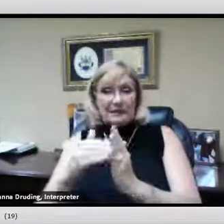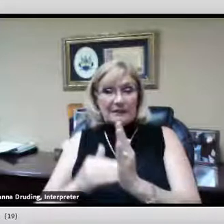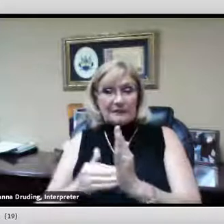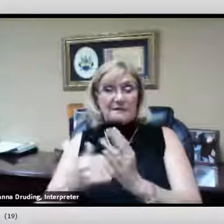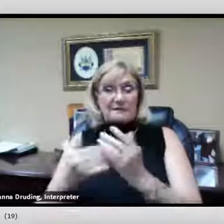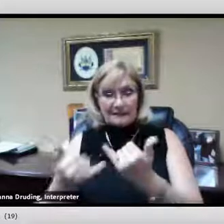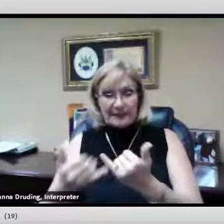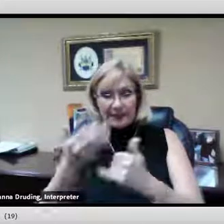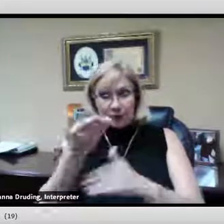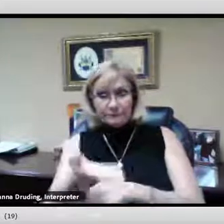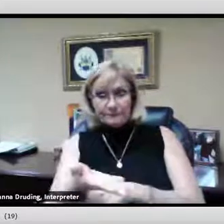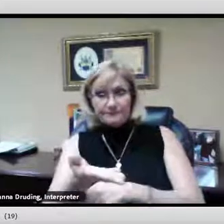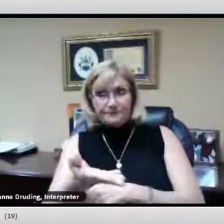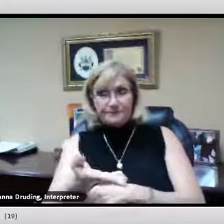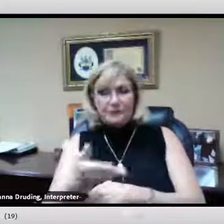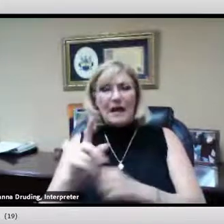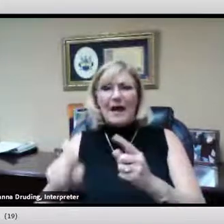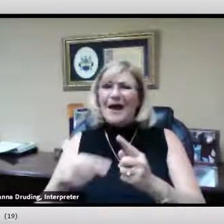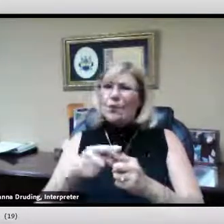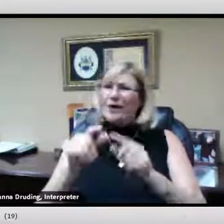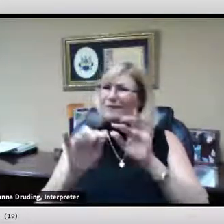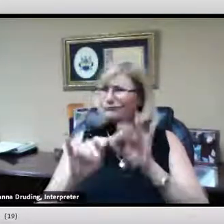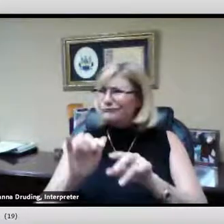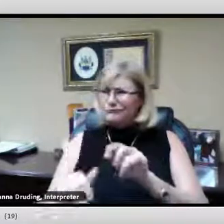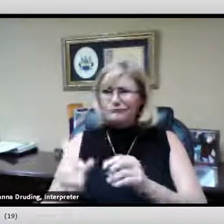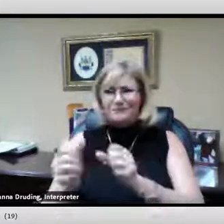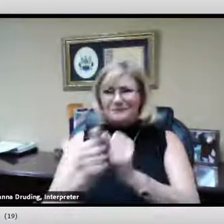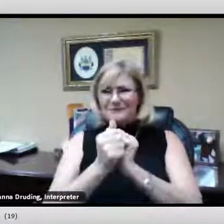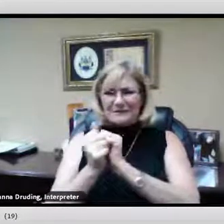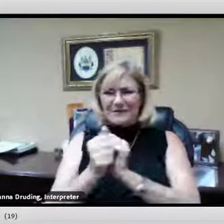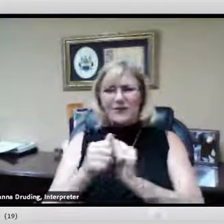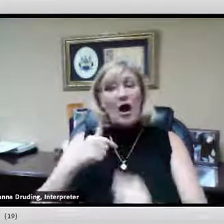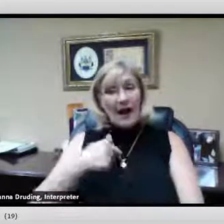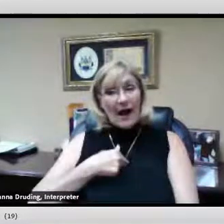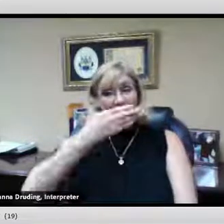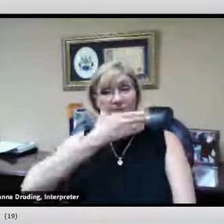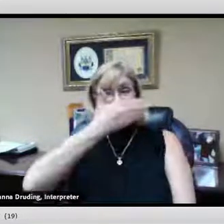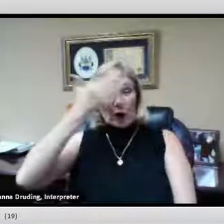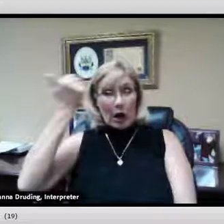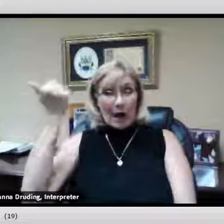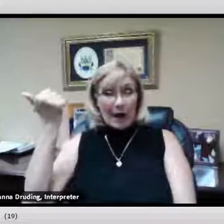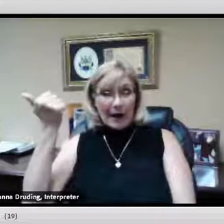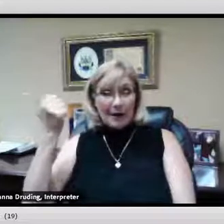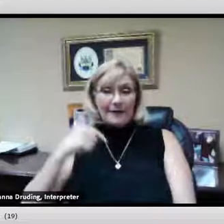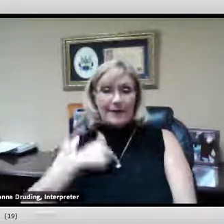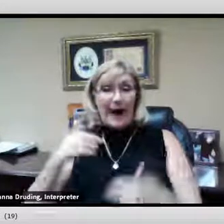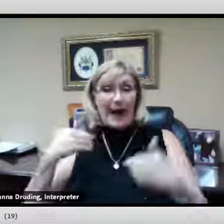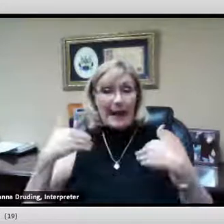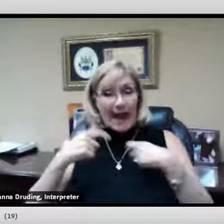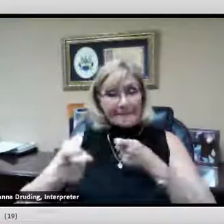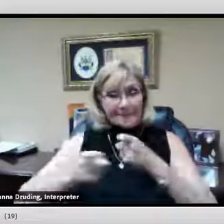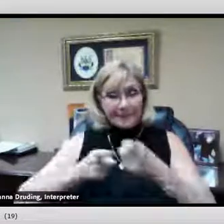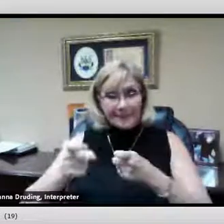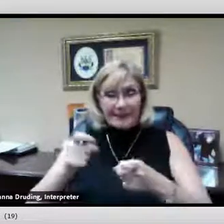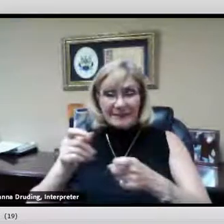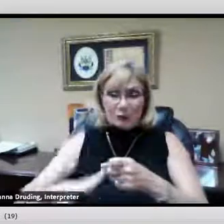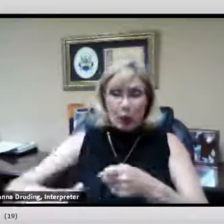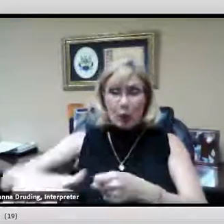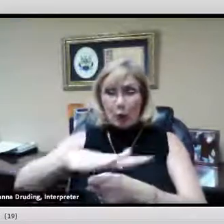I don't do, and when I put together this slide, I actually forgot that I had managed a local area network.